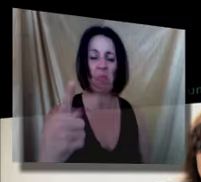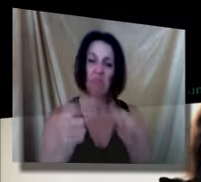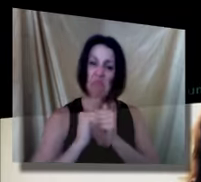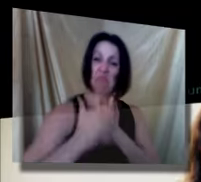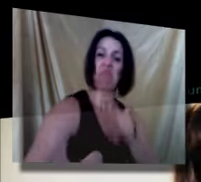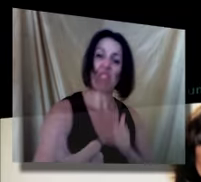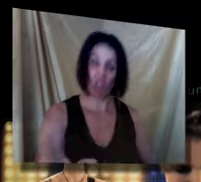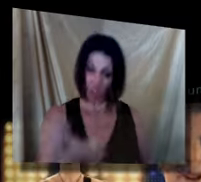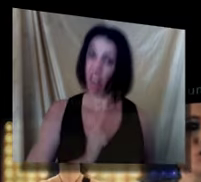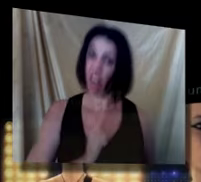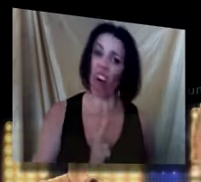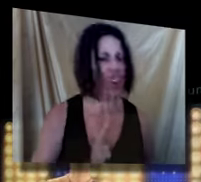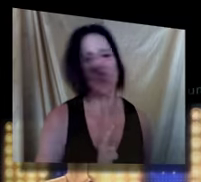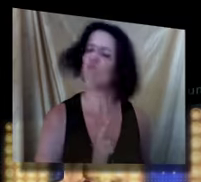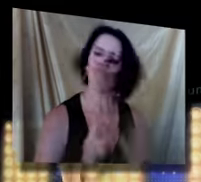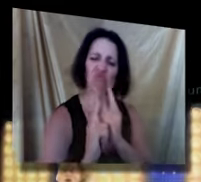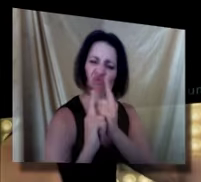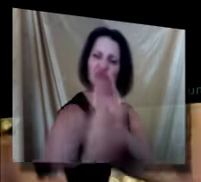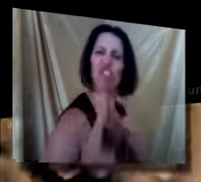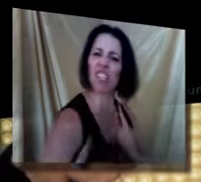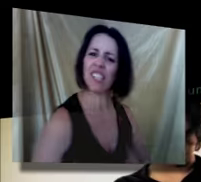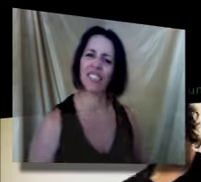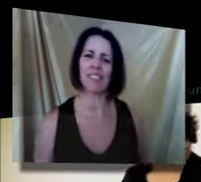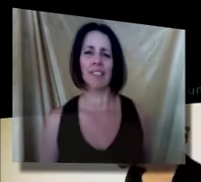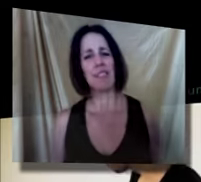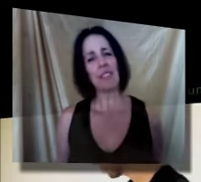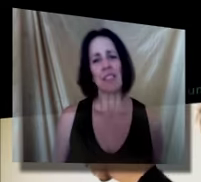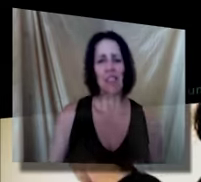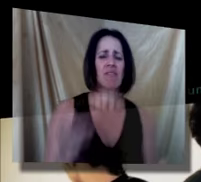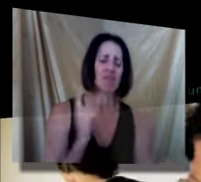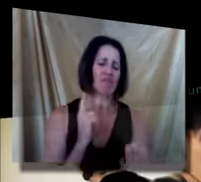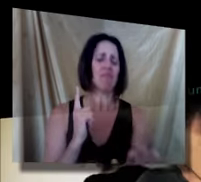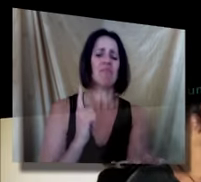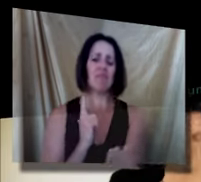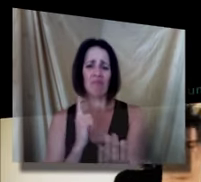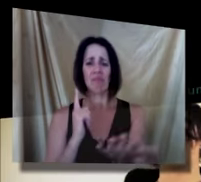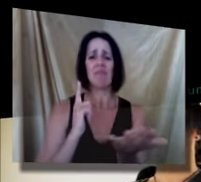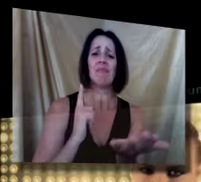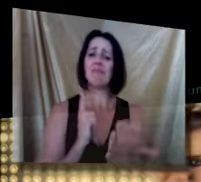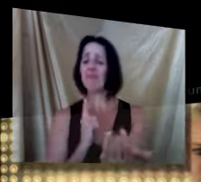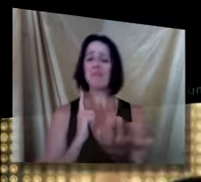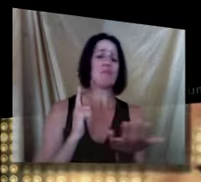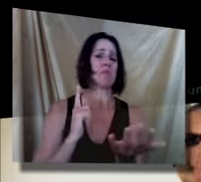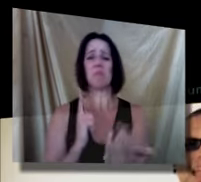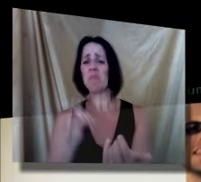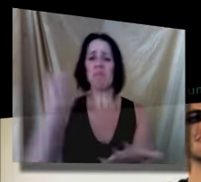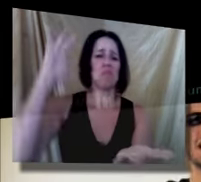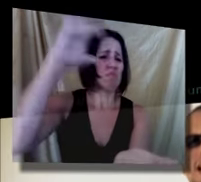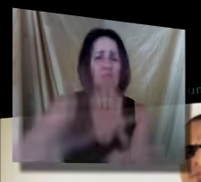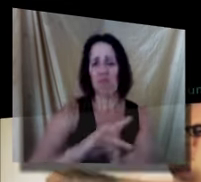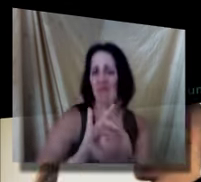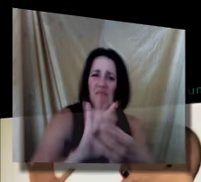we'll share the blame and equally the shame. And I just keep waiting.